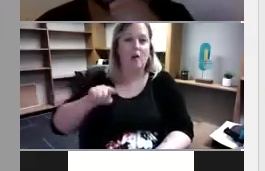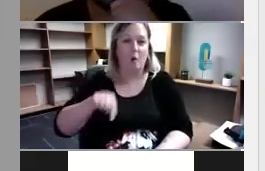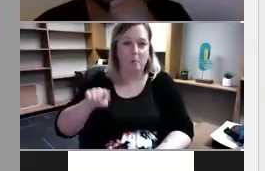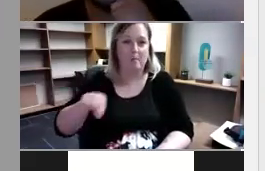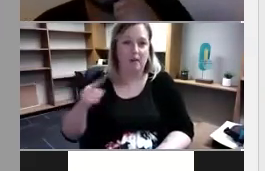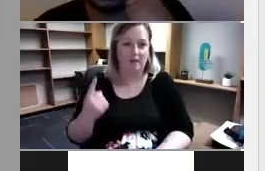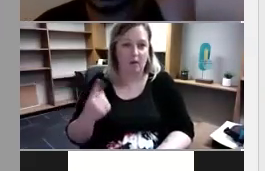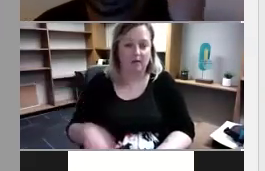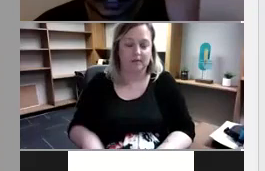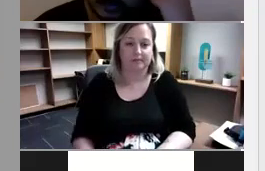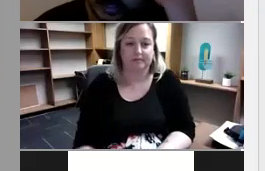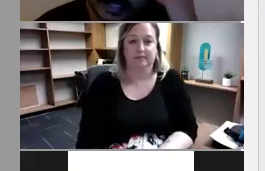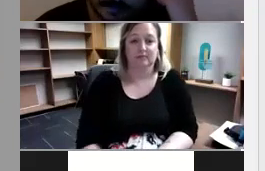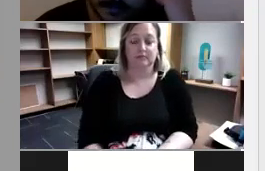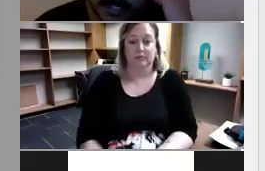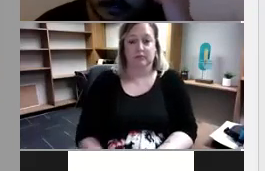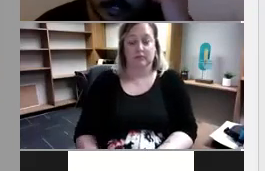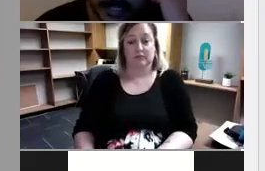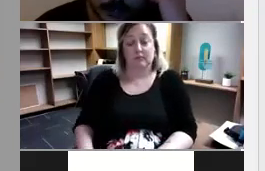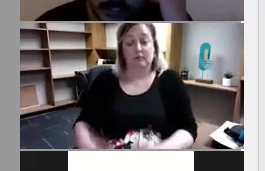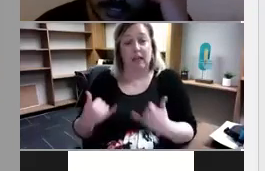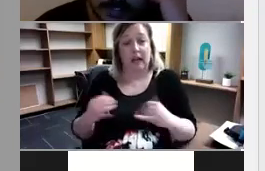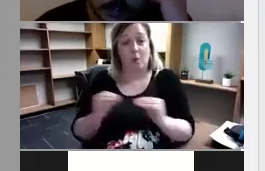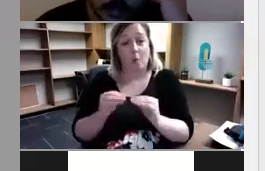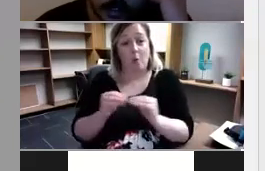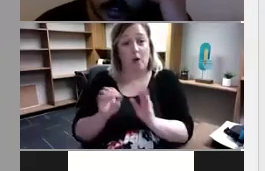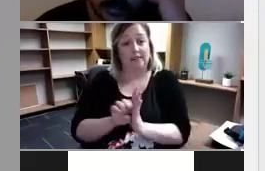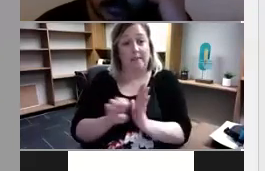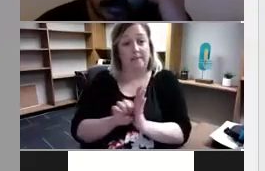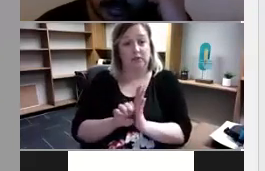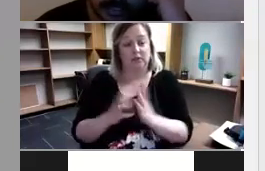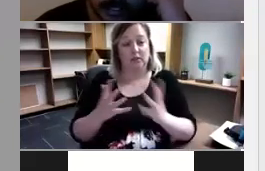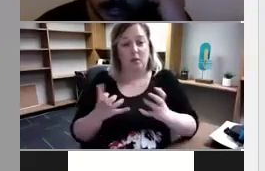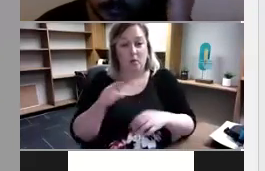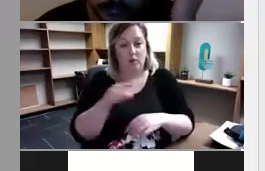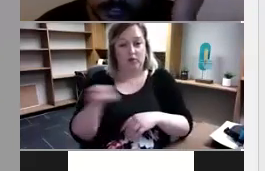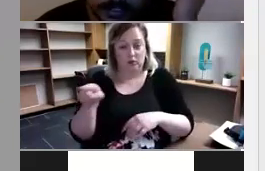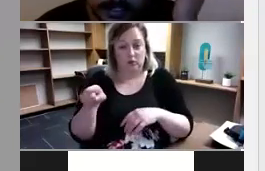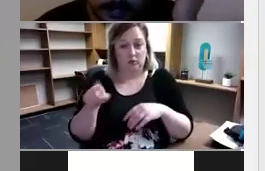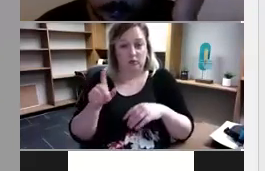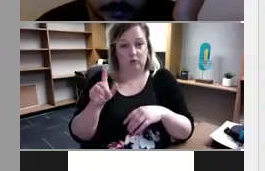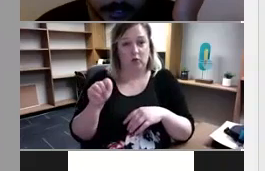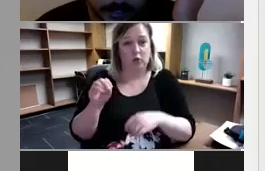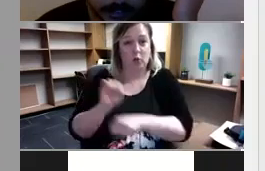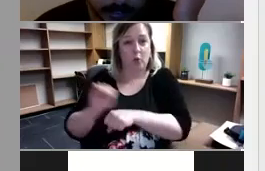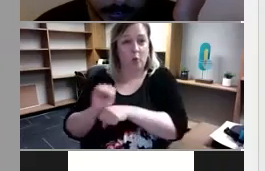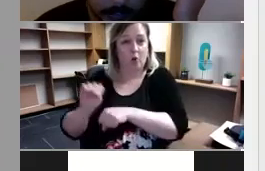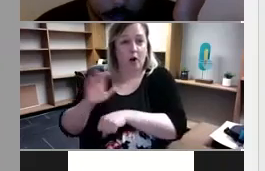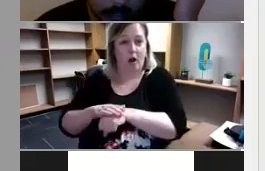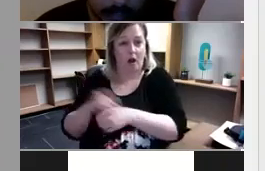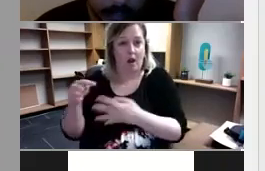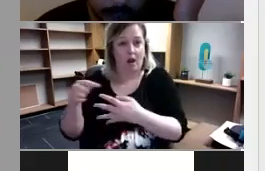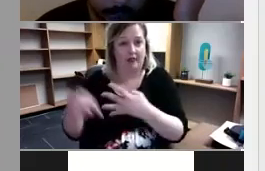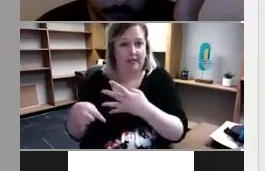Now, we also have some more examples. I would like you guys to work on these examples, but